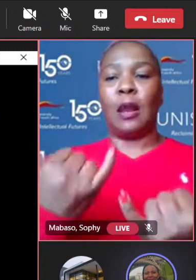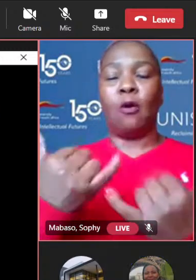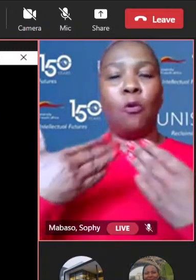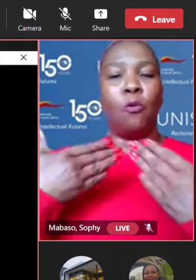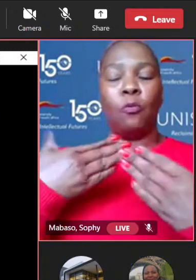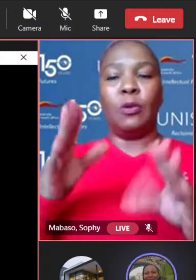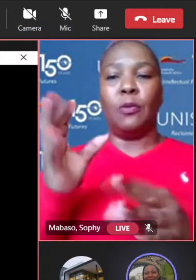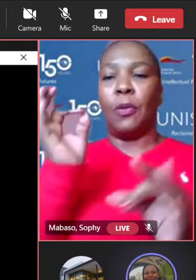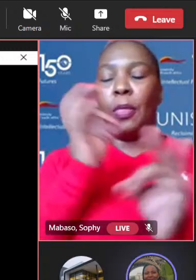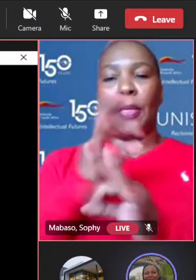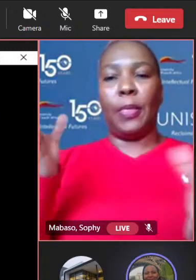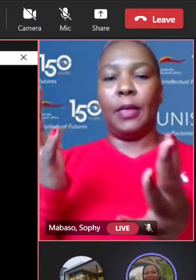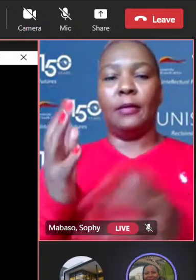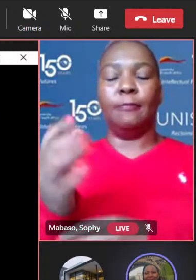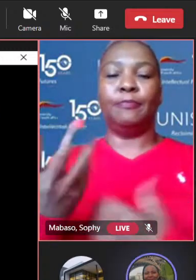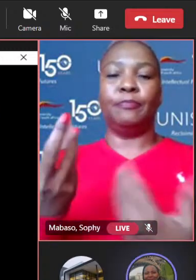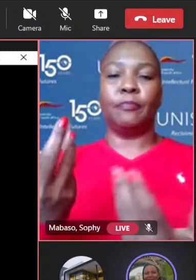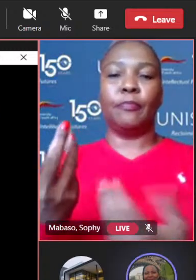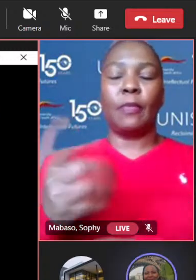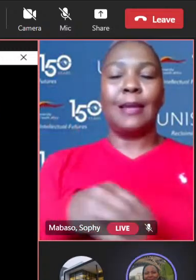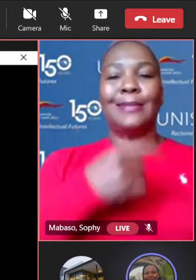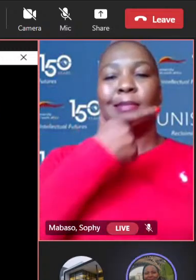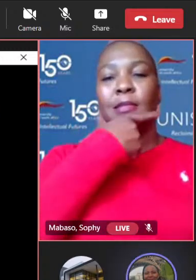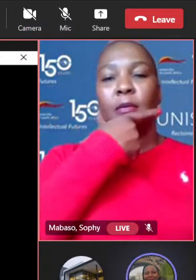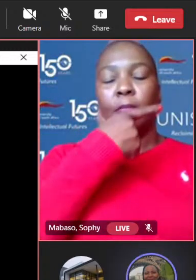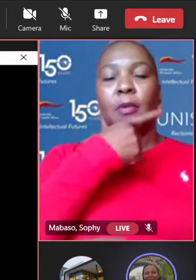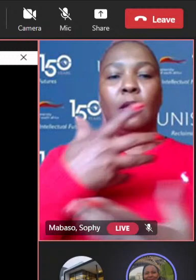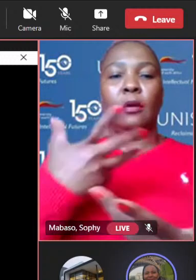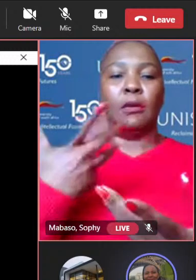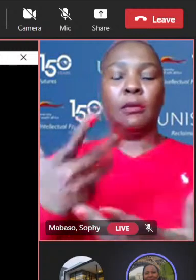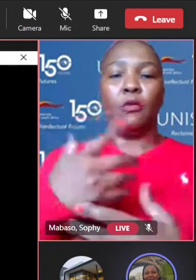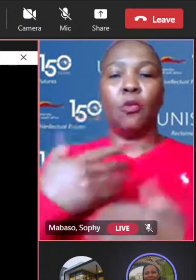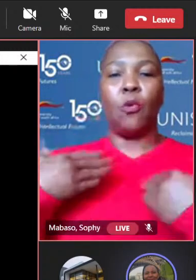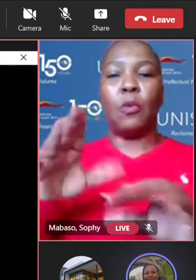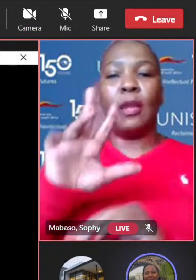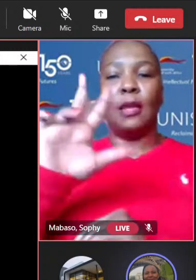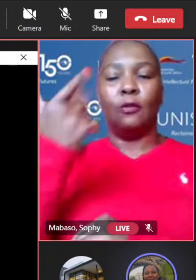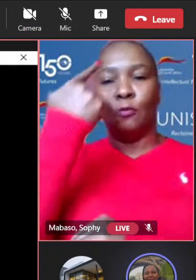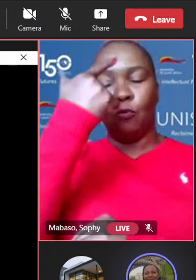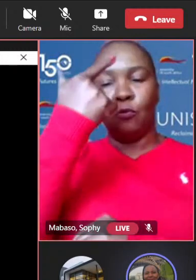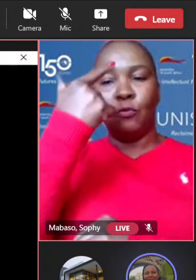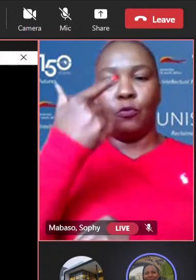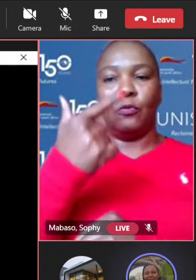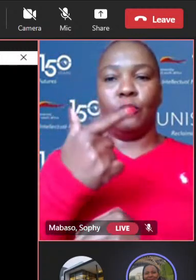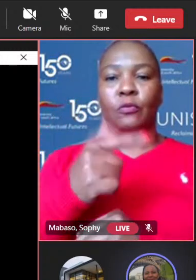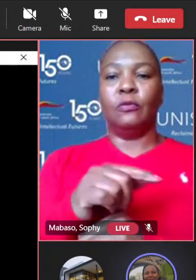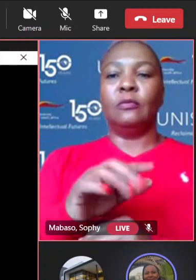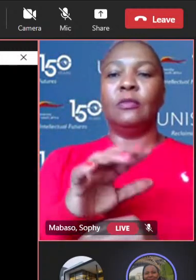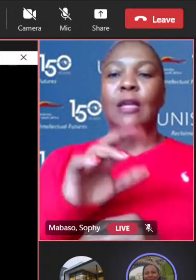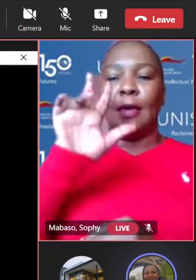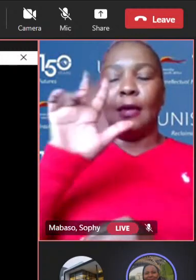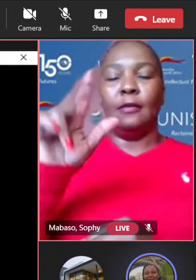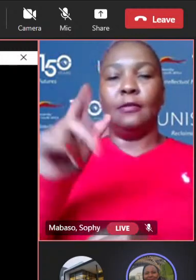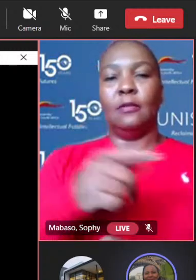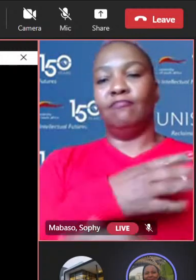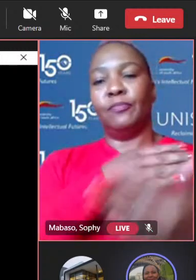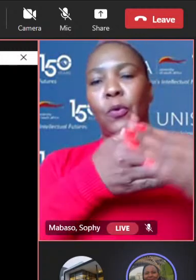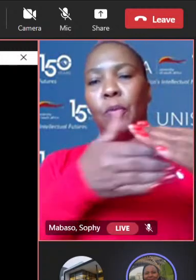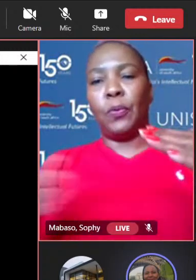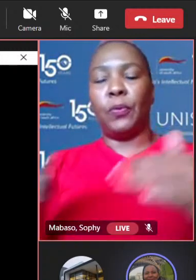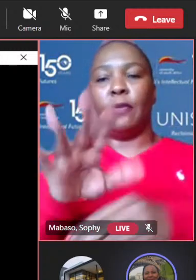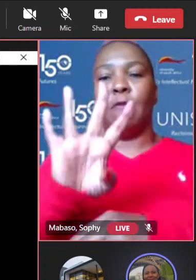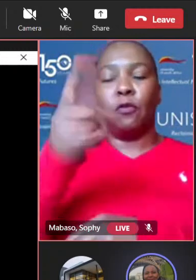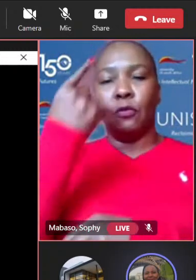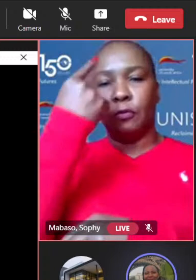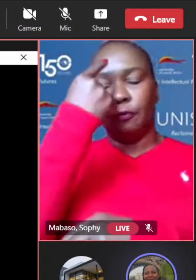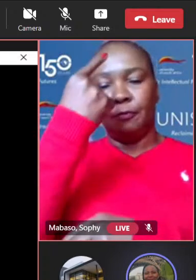Saturdays. And in December, we open at 8 instead of 7:45, at 8 to 4 for all libraries